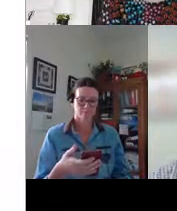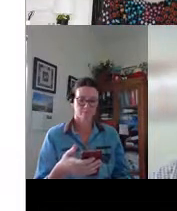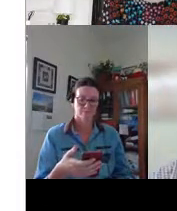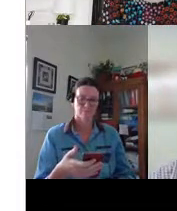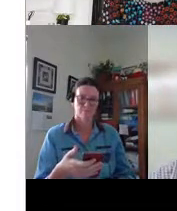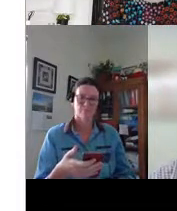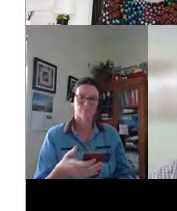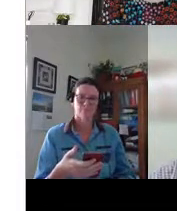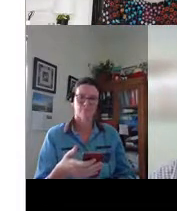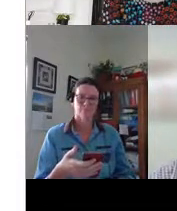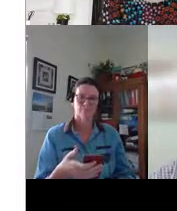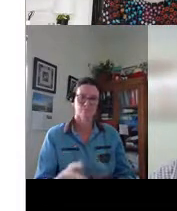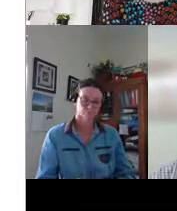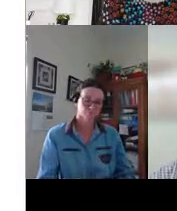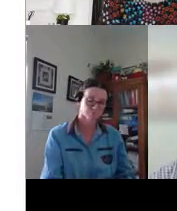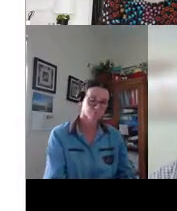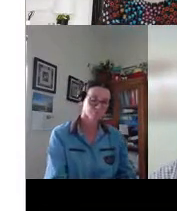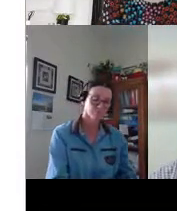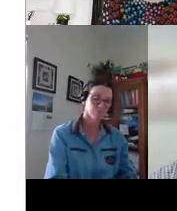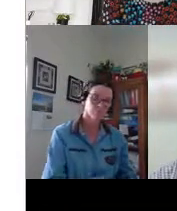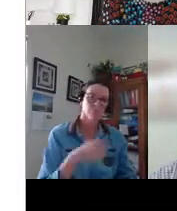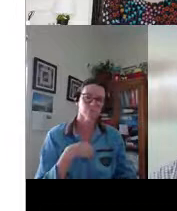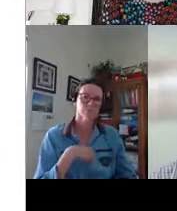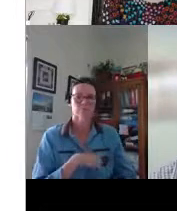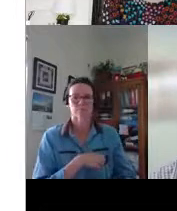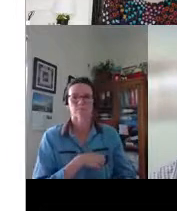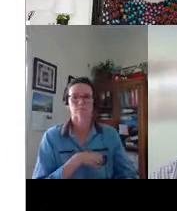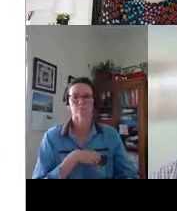Any other questions before we wrap up?